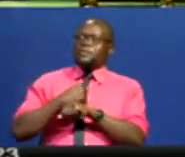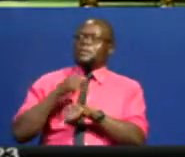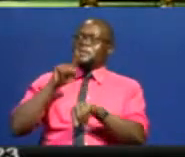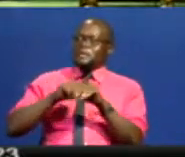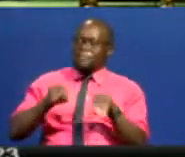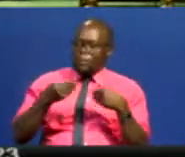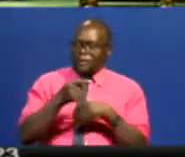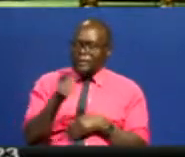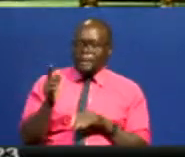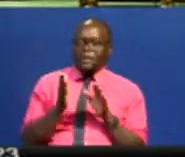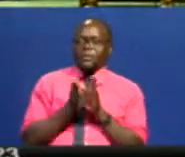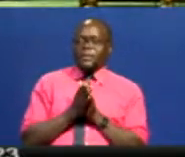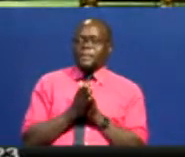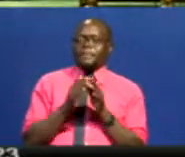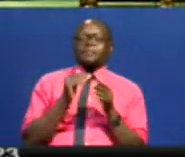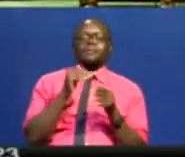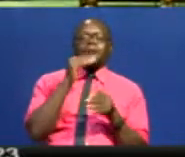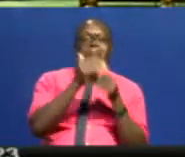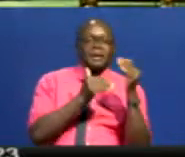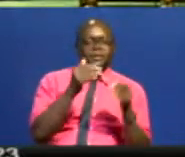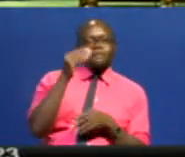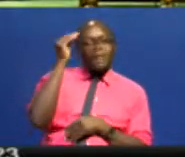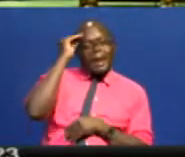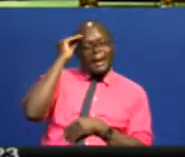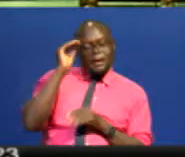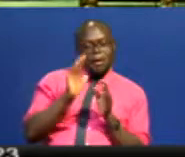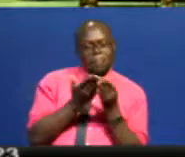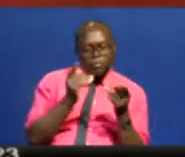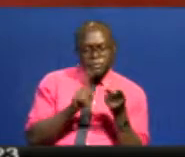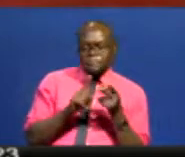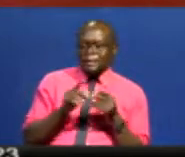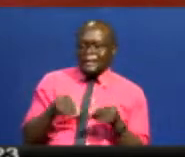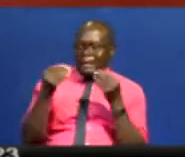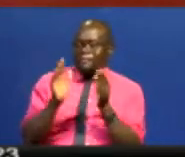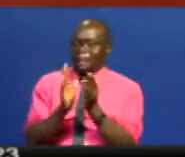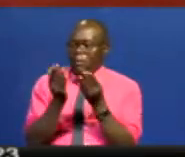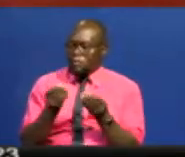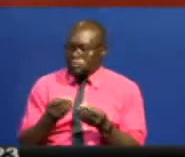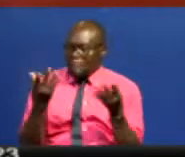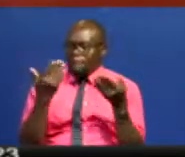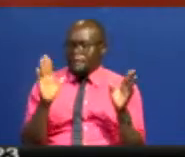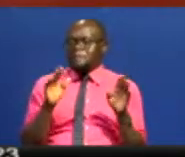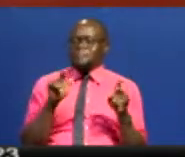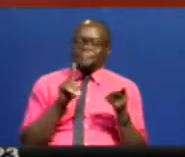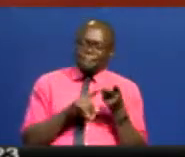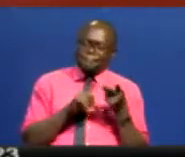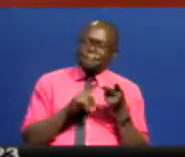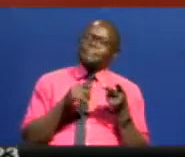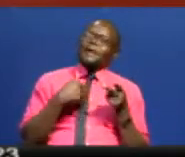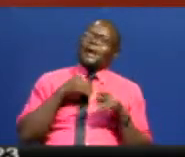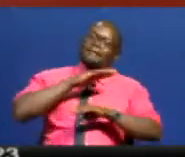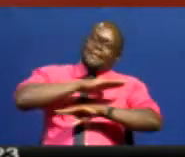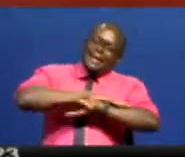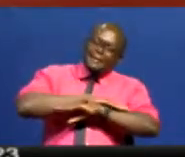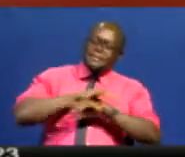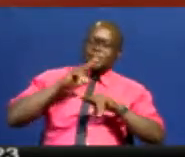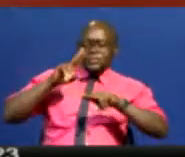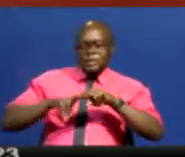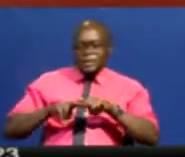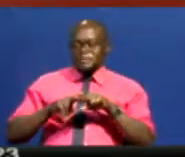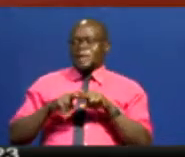provide them with running materials, as we provide them with books, as we provide them with desks and good